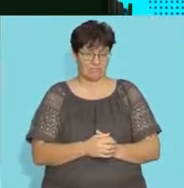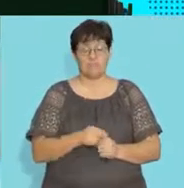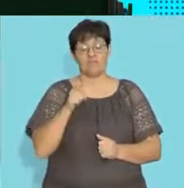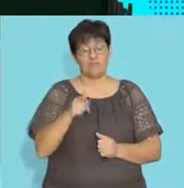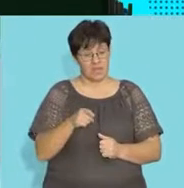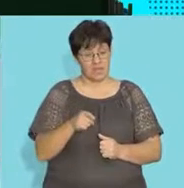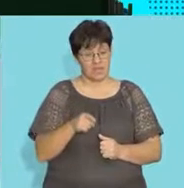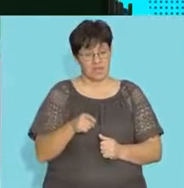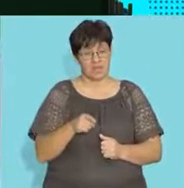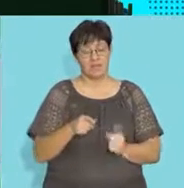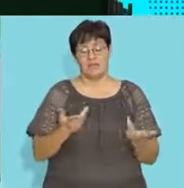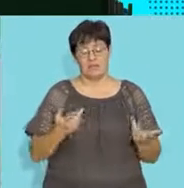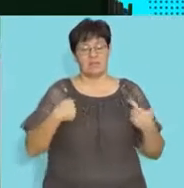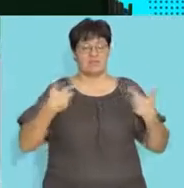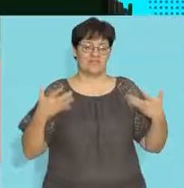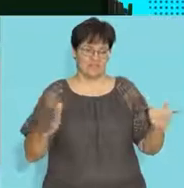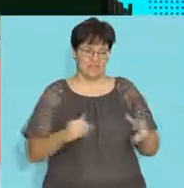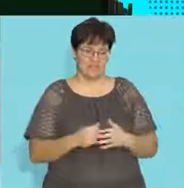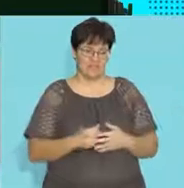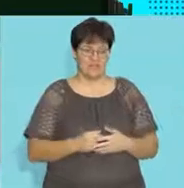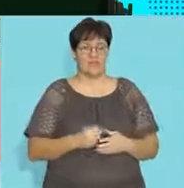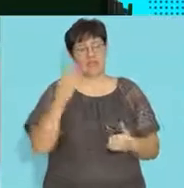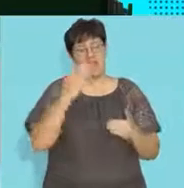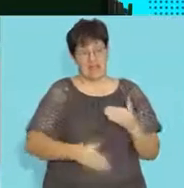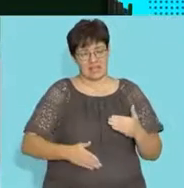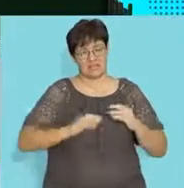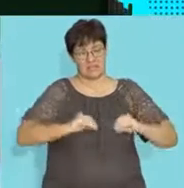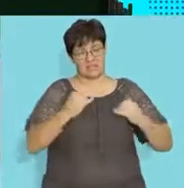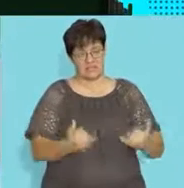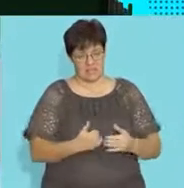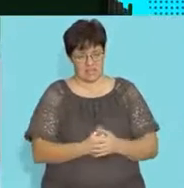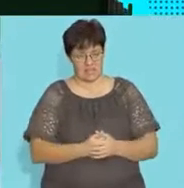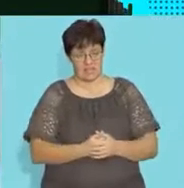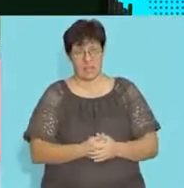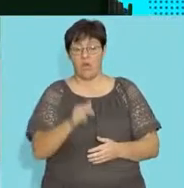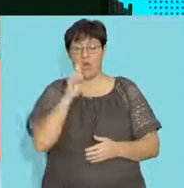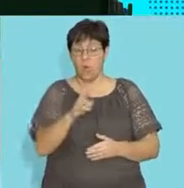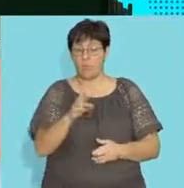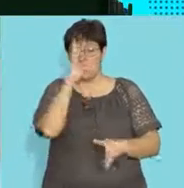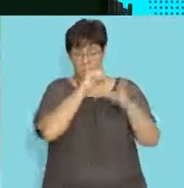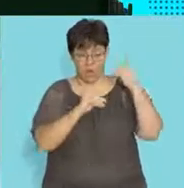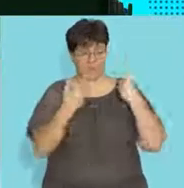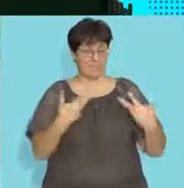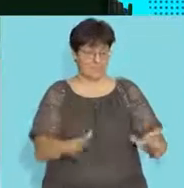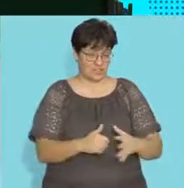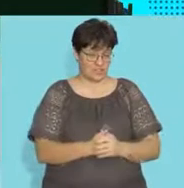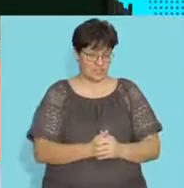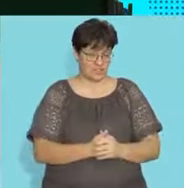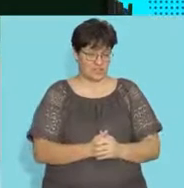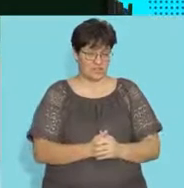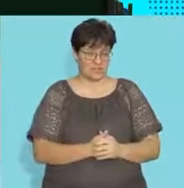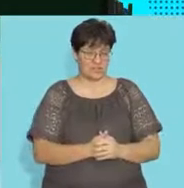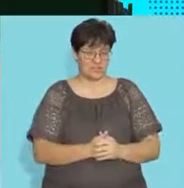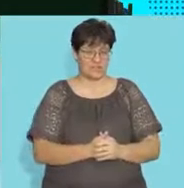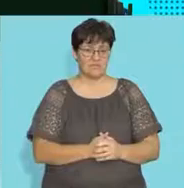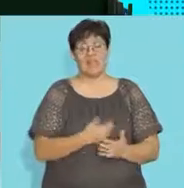that for me today, that is me, and this is where I will end our session today. I hope you've learned something, and